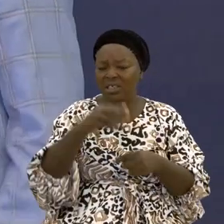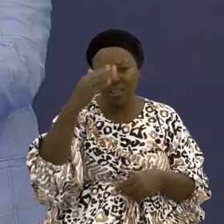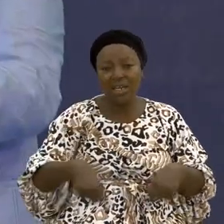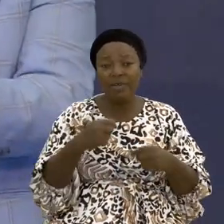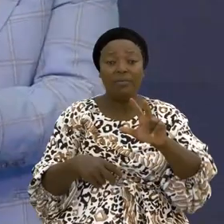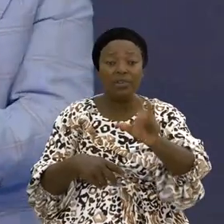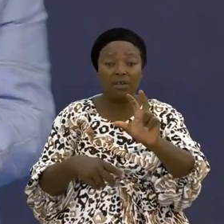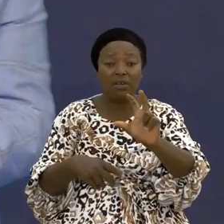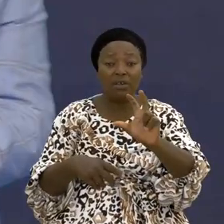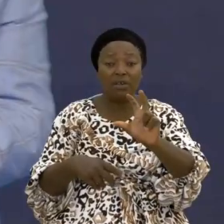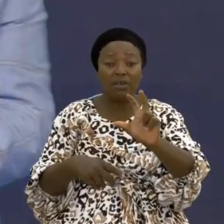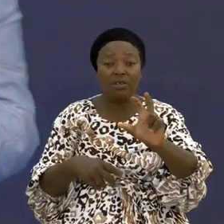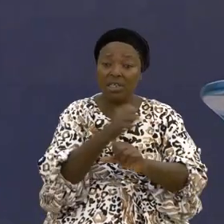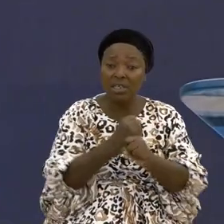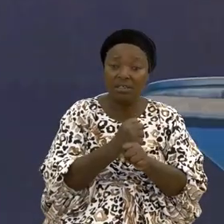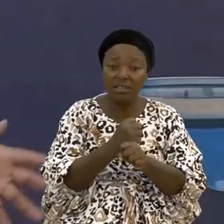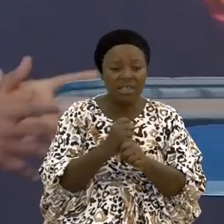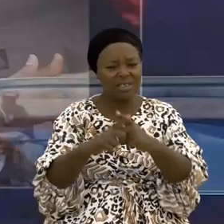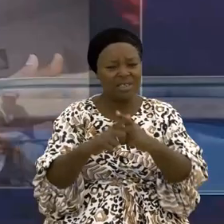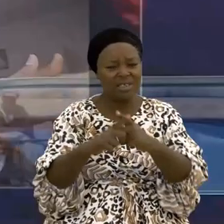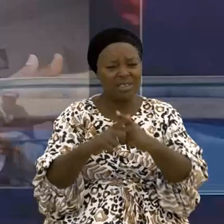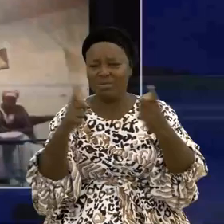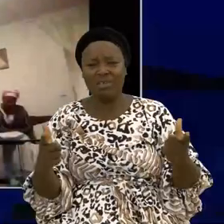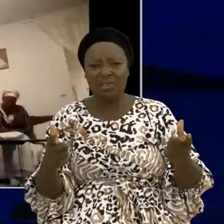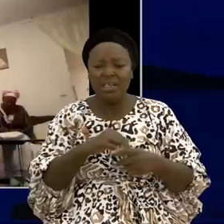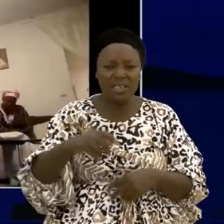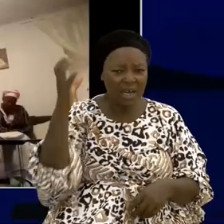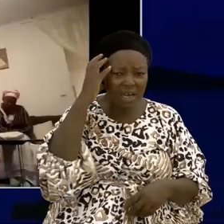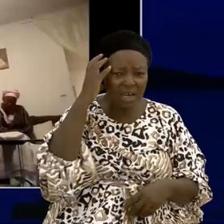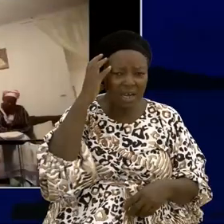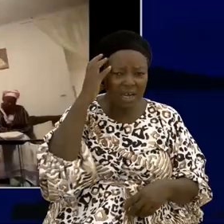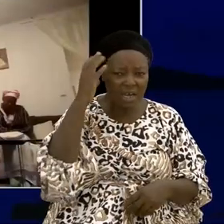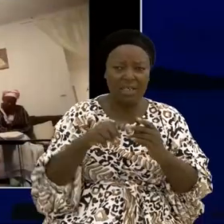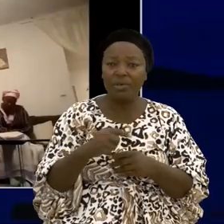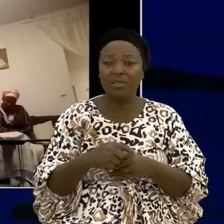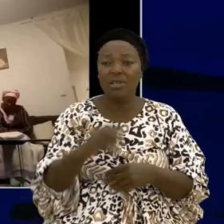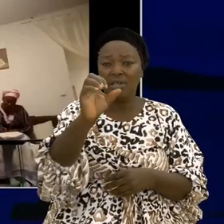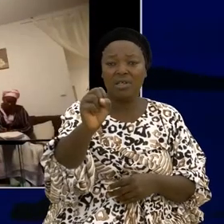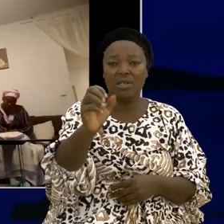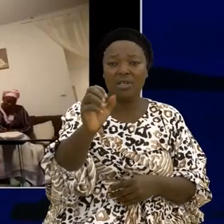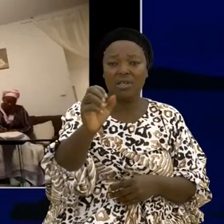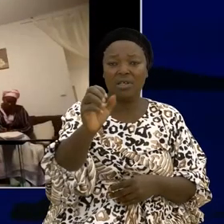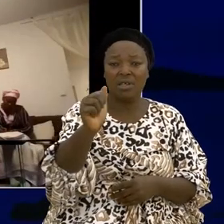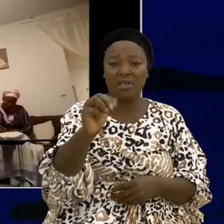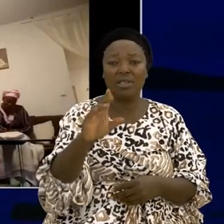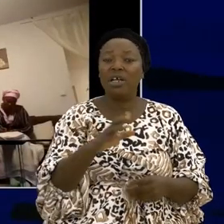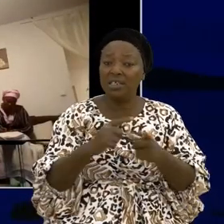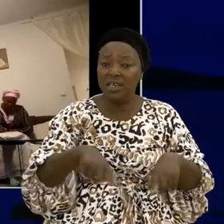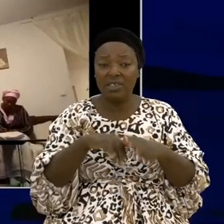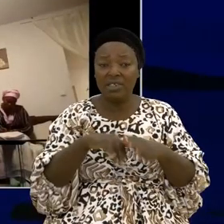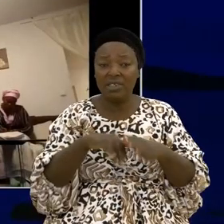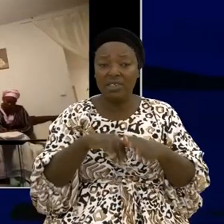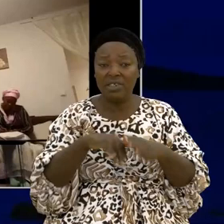incorruptible. They've heard about Samuel. He lived in the house of Eli. He